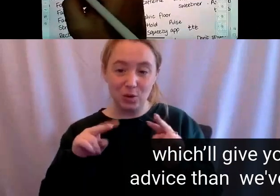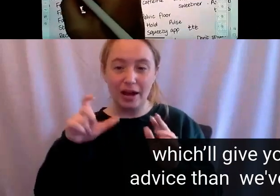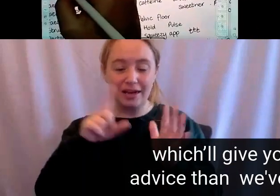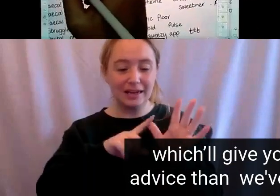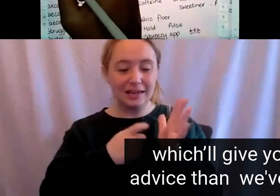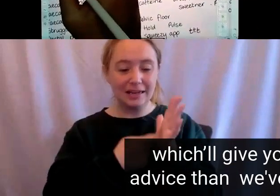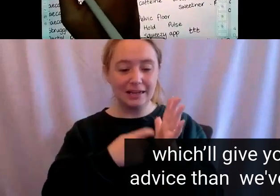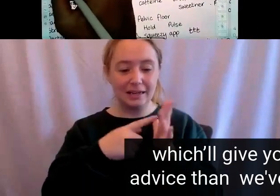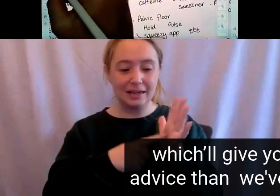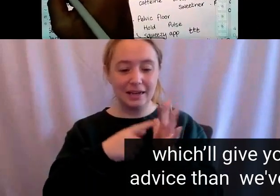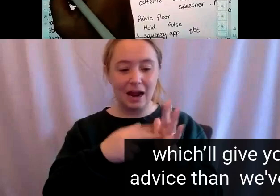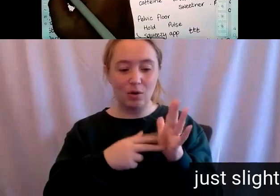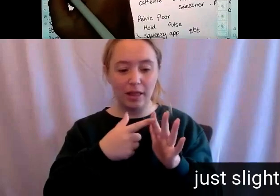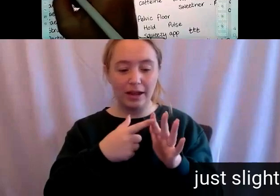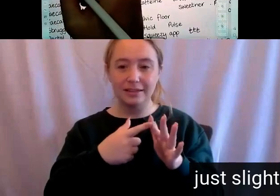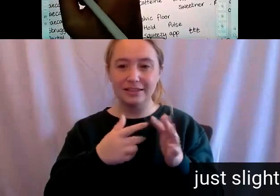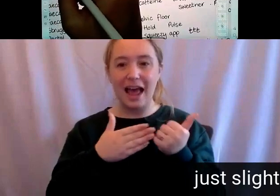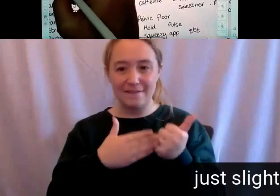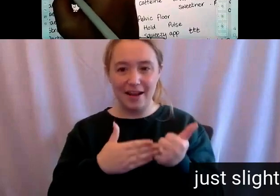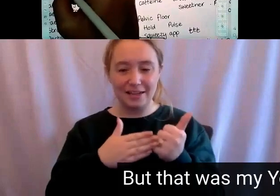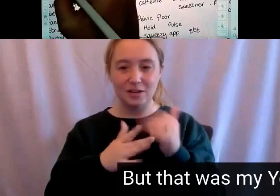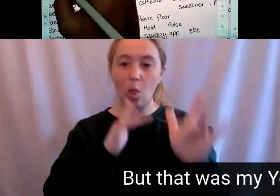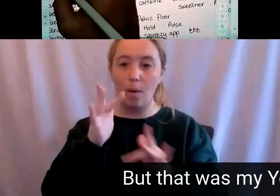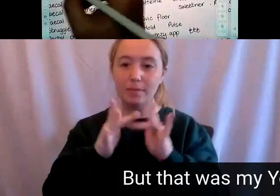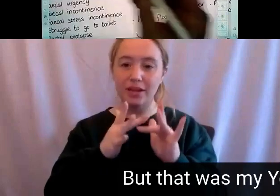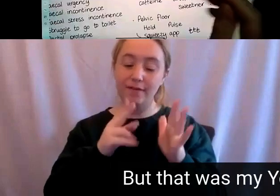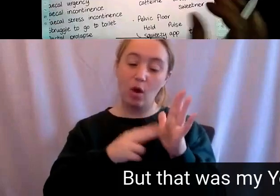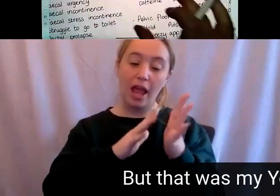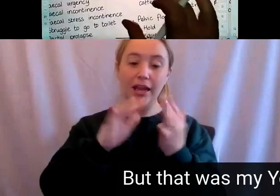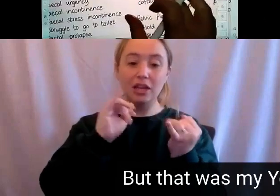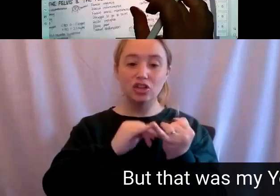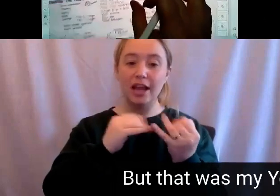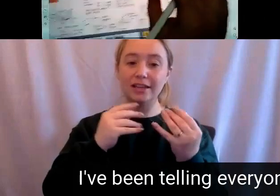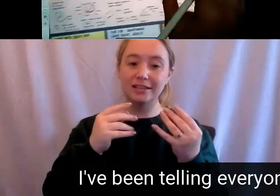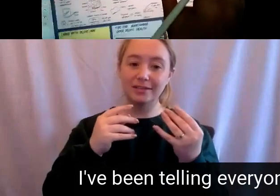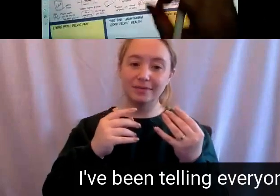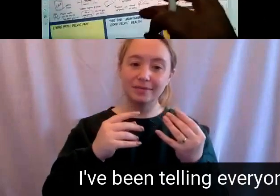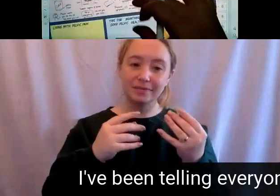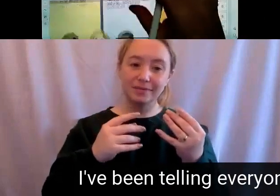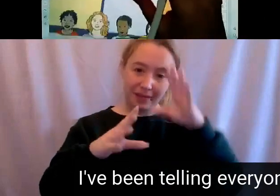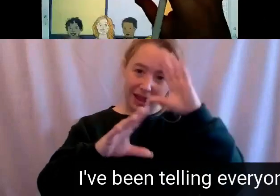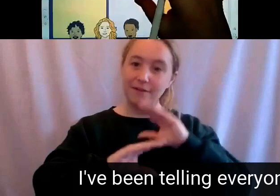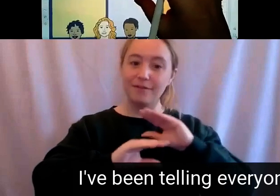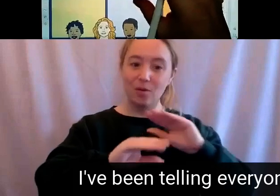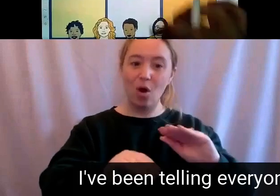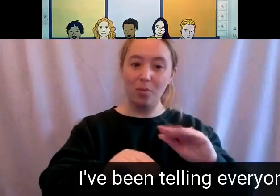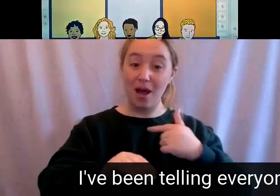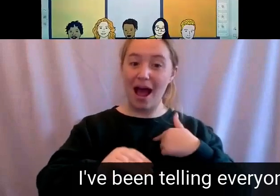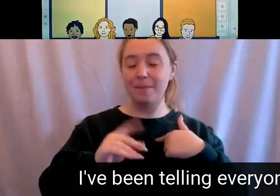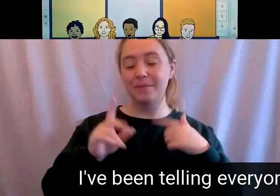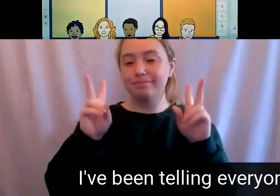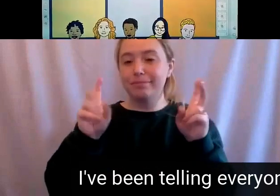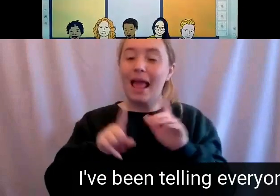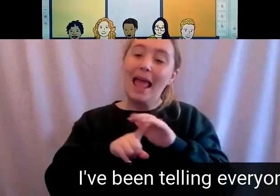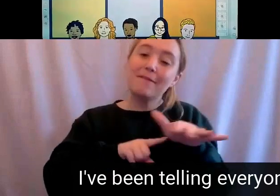in-depth advice than we've given on this call, just slightly different. But that was my YouTube debut, guys. I've been telling everyone, and I'm an influencer